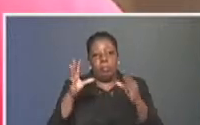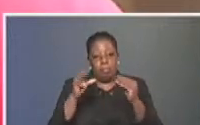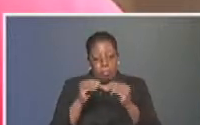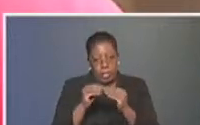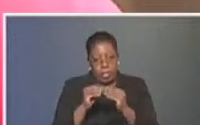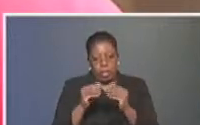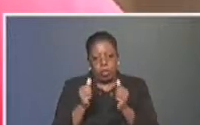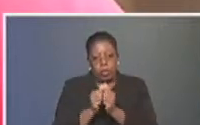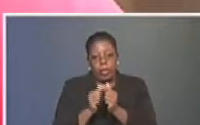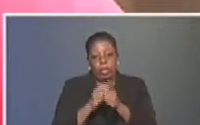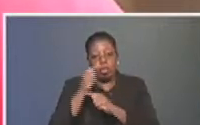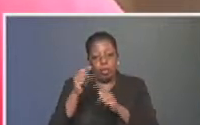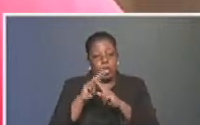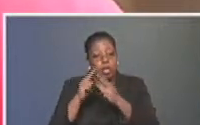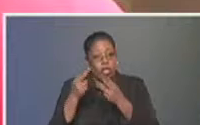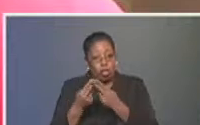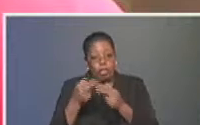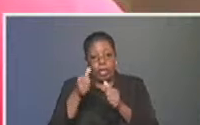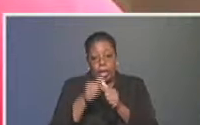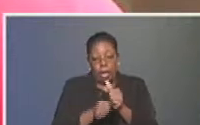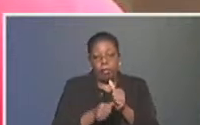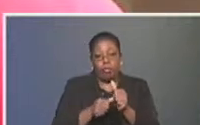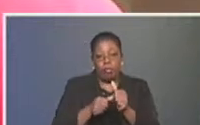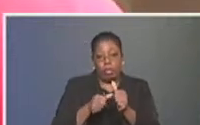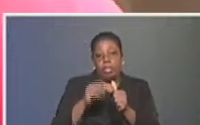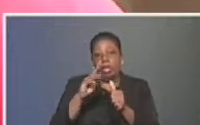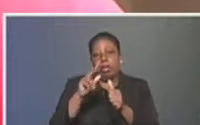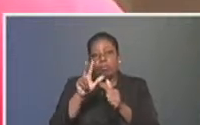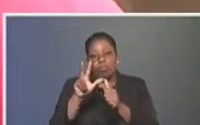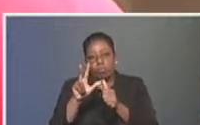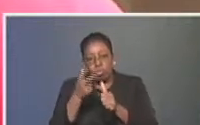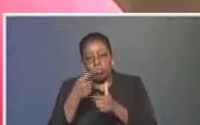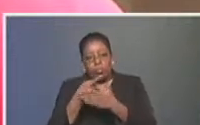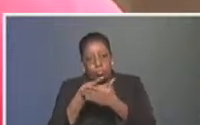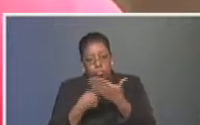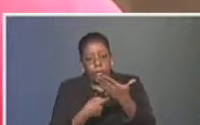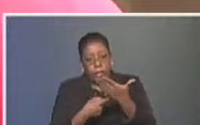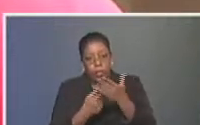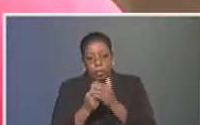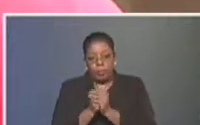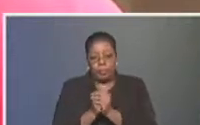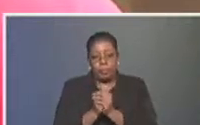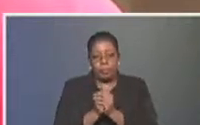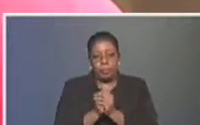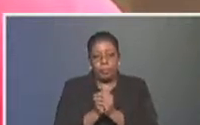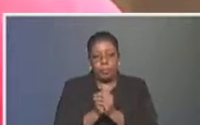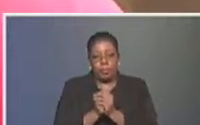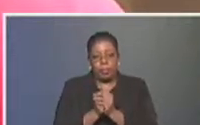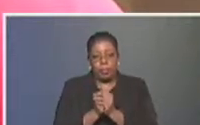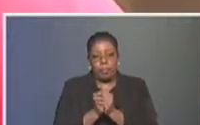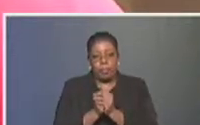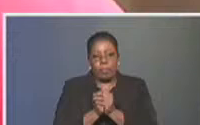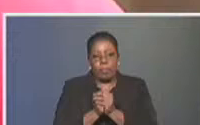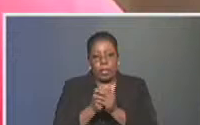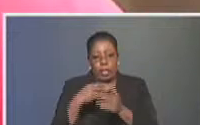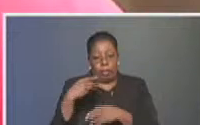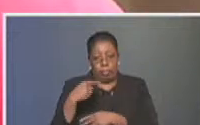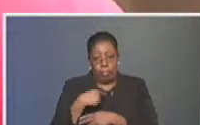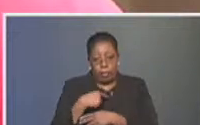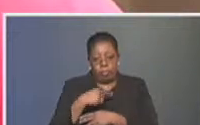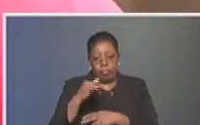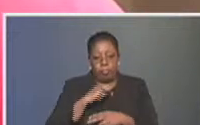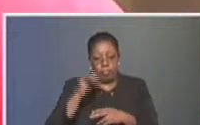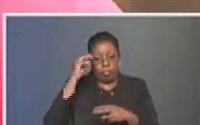union organization. And the director of labor, myself, has been charged with meeting with individual trade unions to